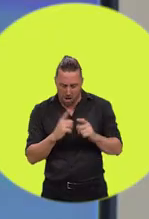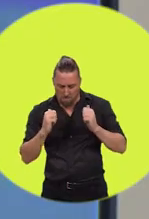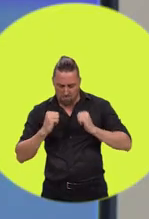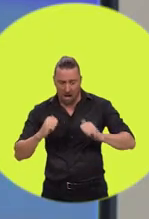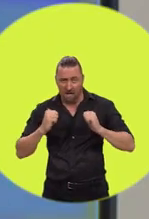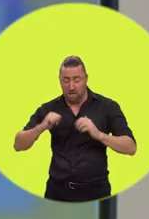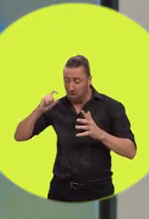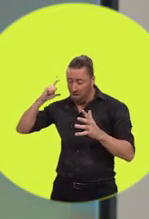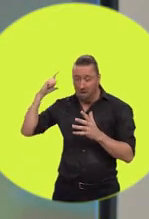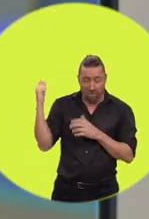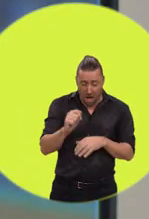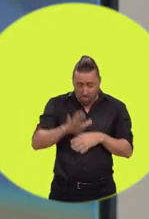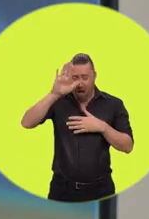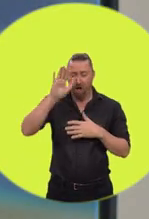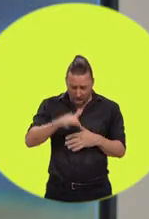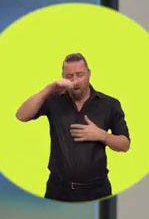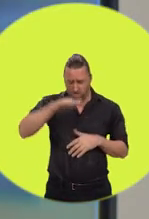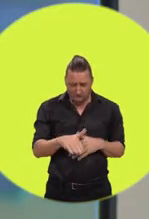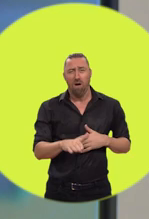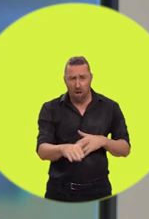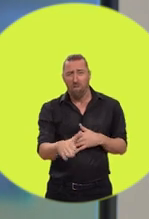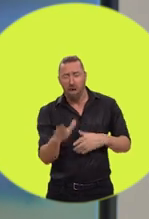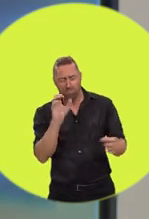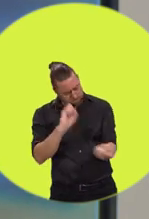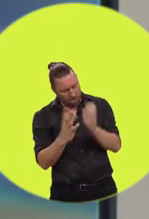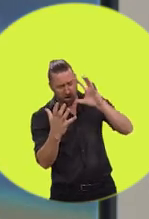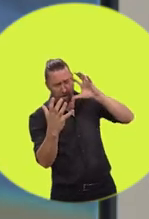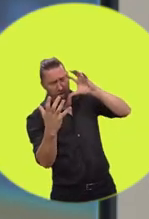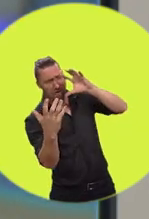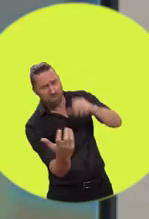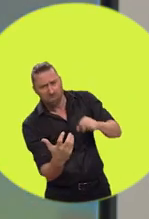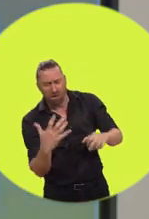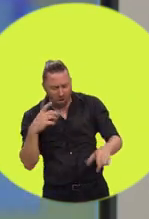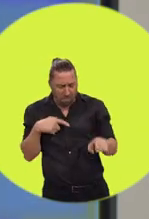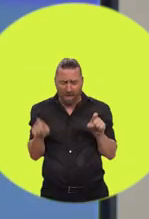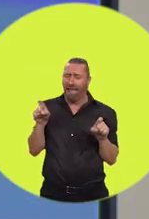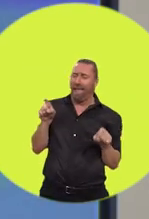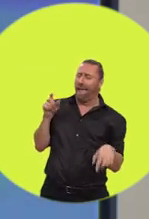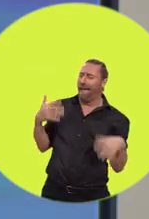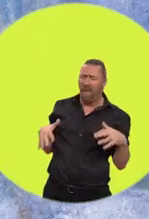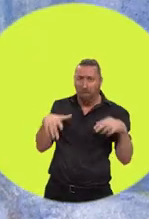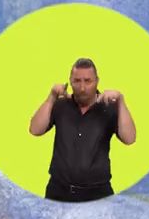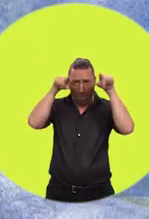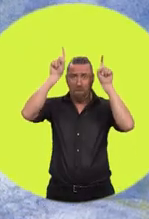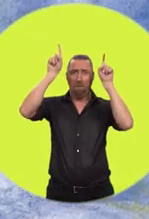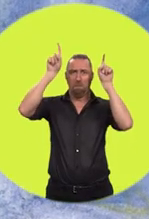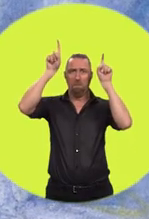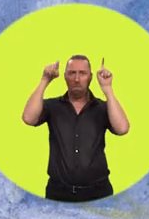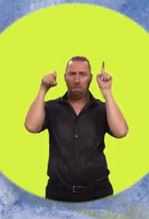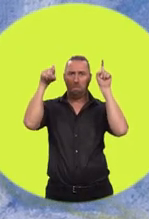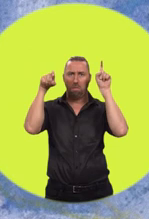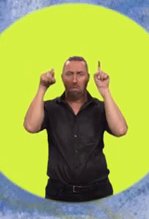run, he spun out of control in a jumble of bruised legs and bent antennae.